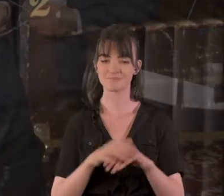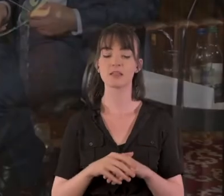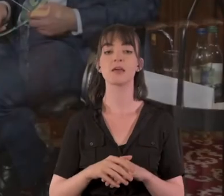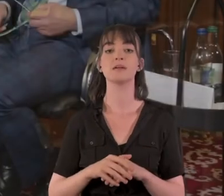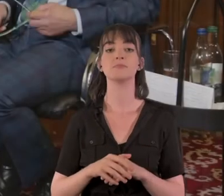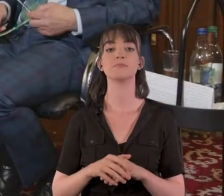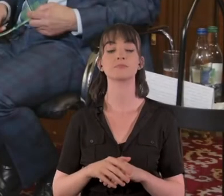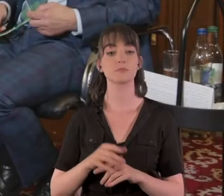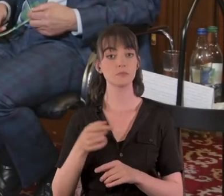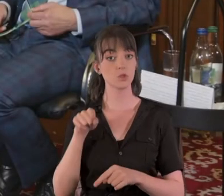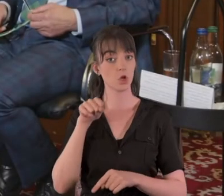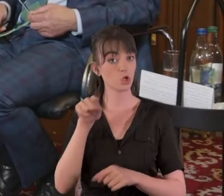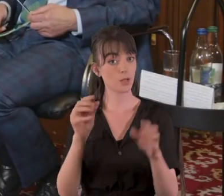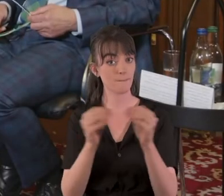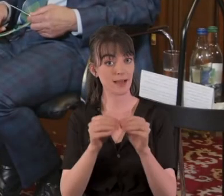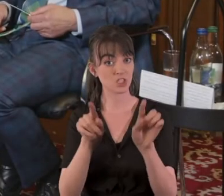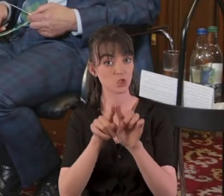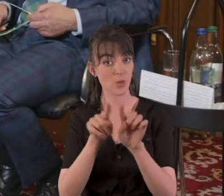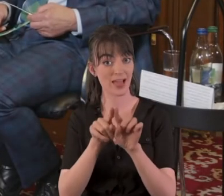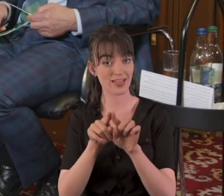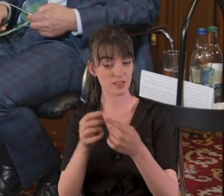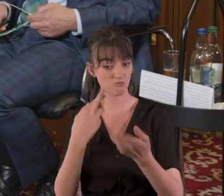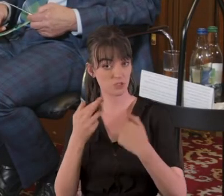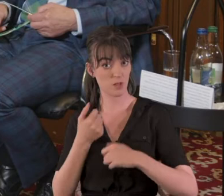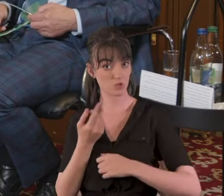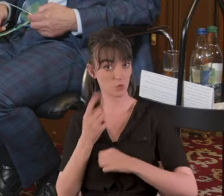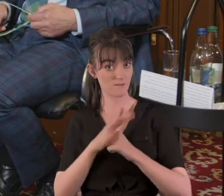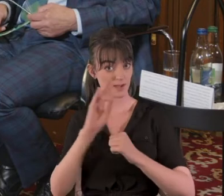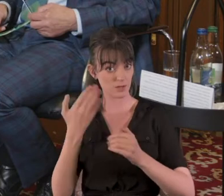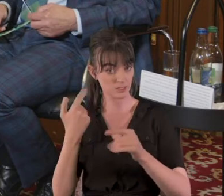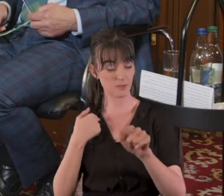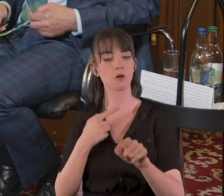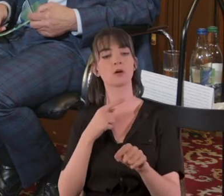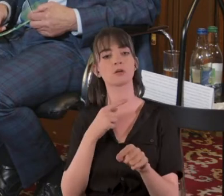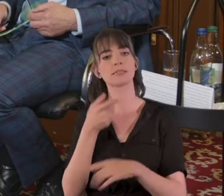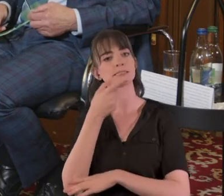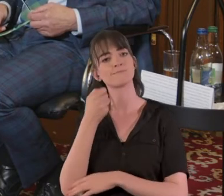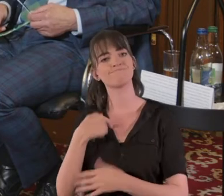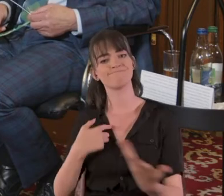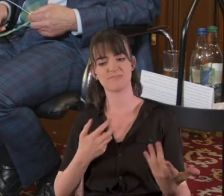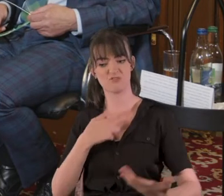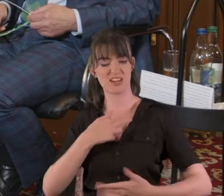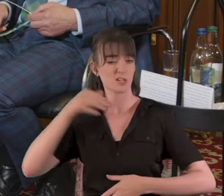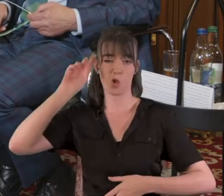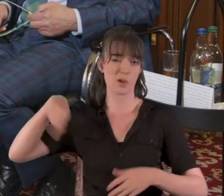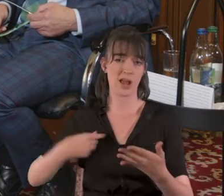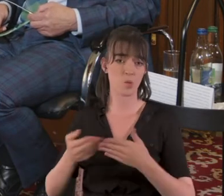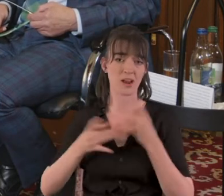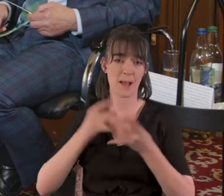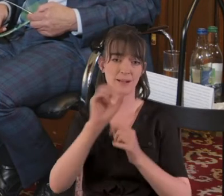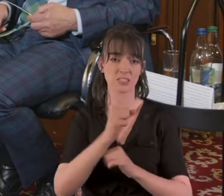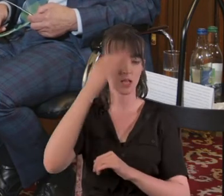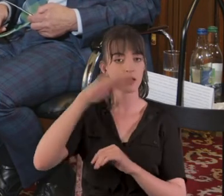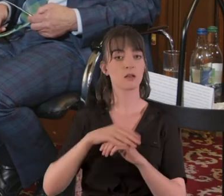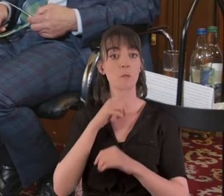also said in answer to one of my previous questions that they didn't really care too much then what happened with Southern Ireland. But Surely they